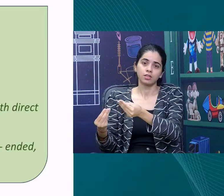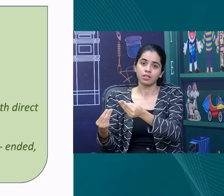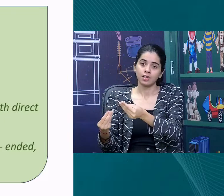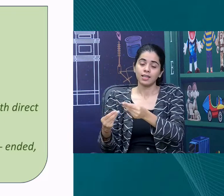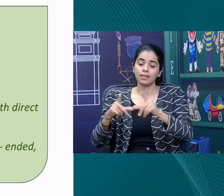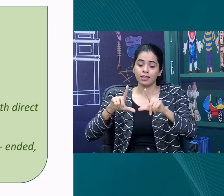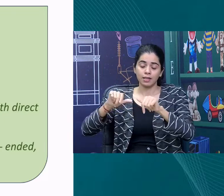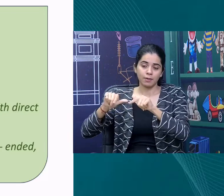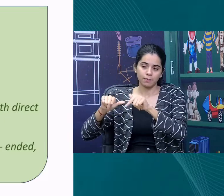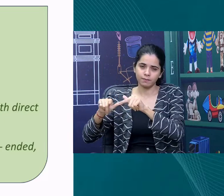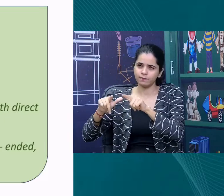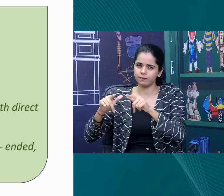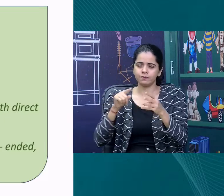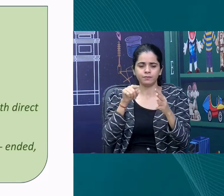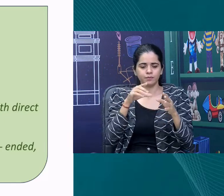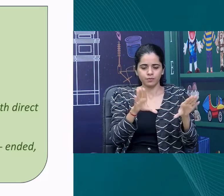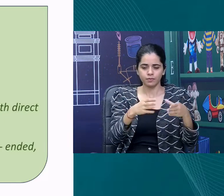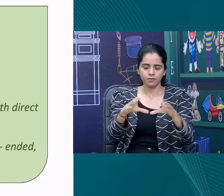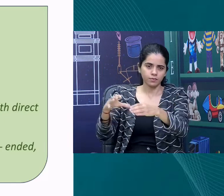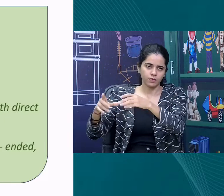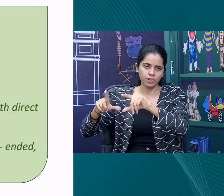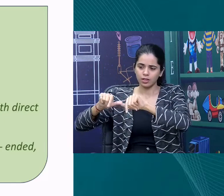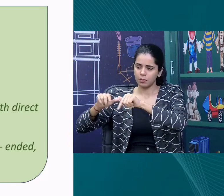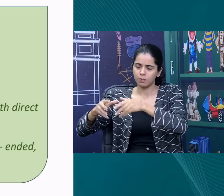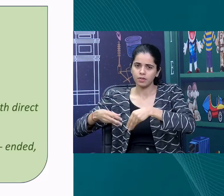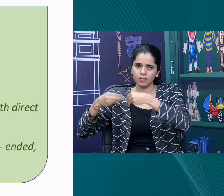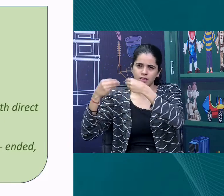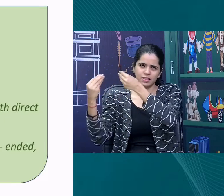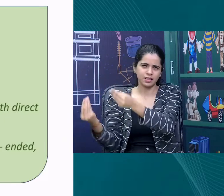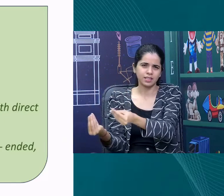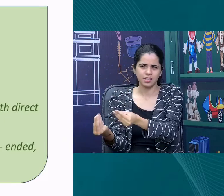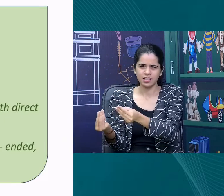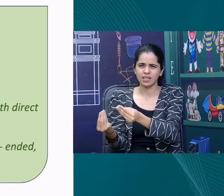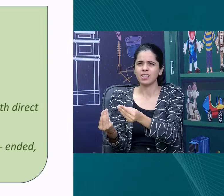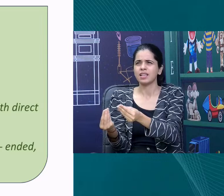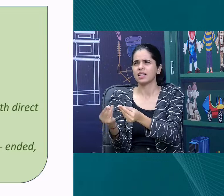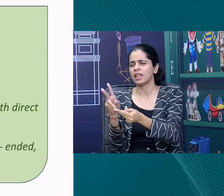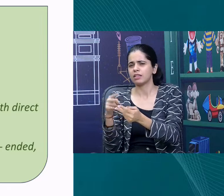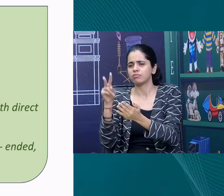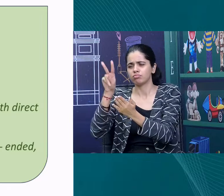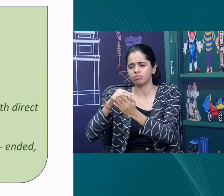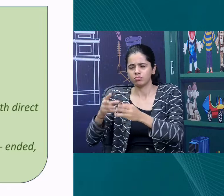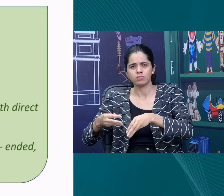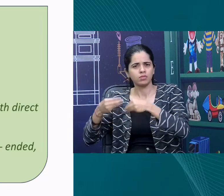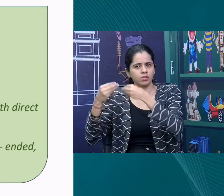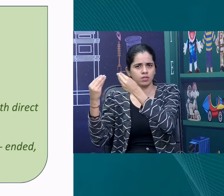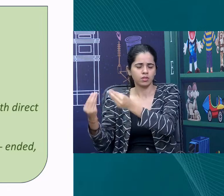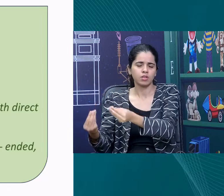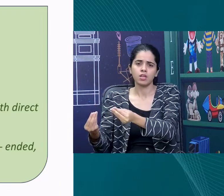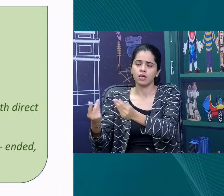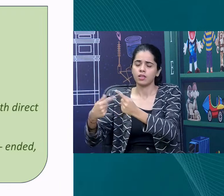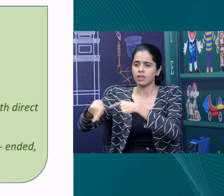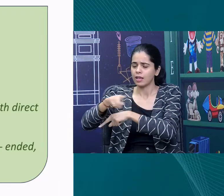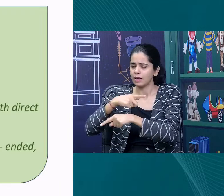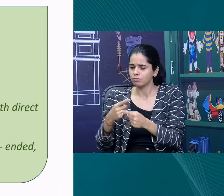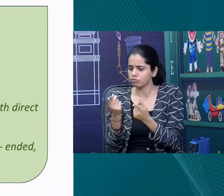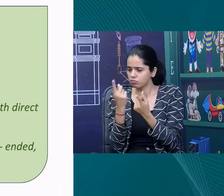meeting group, she gave them a lot of questions to look, answers, and a little bit more of reading materials so that they can master whatever they